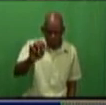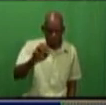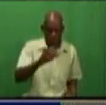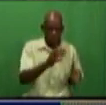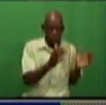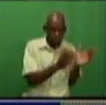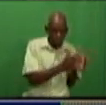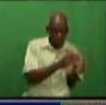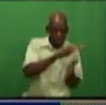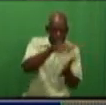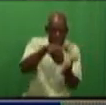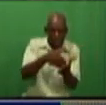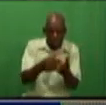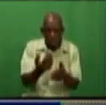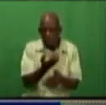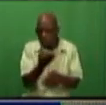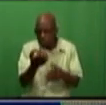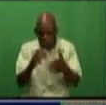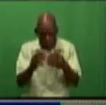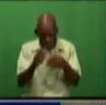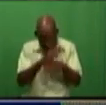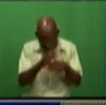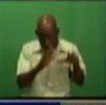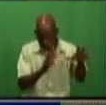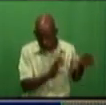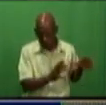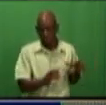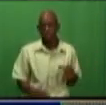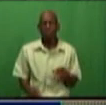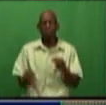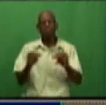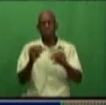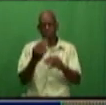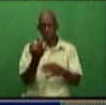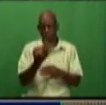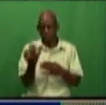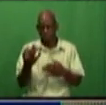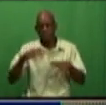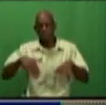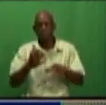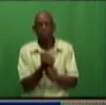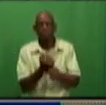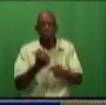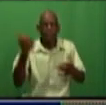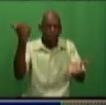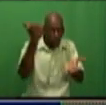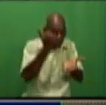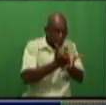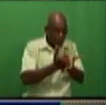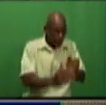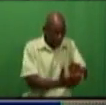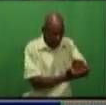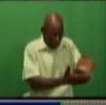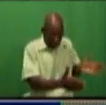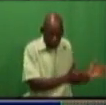SME infrastructure and investment bank. The purpose of such an institution will be able to assist SMEs in